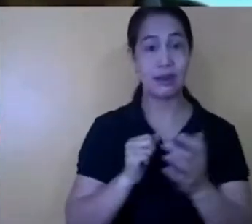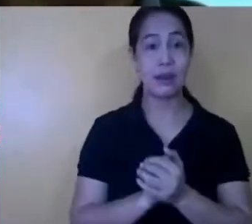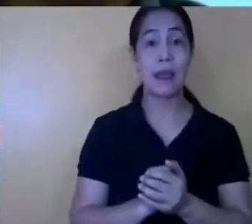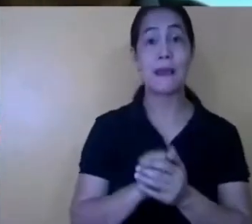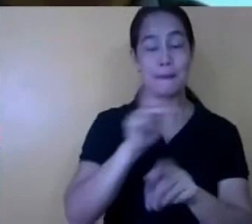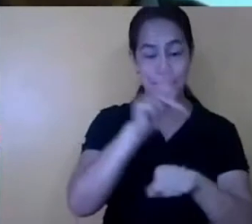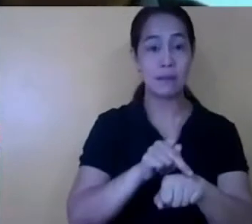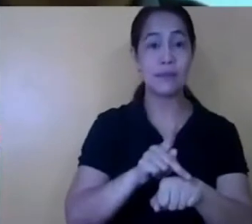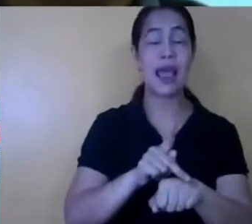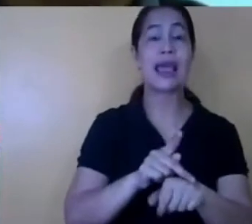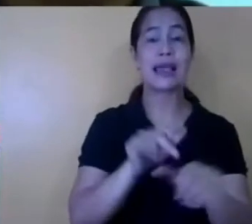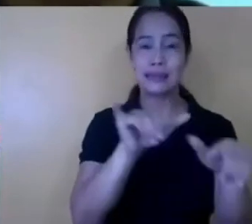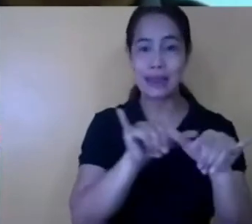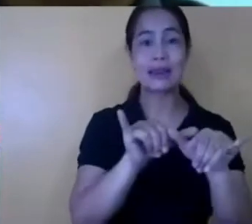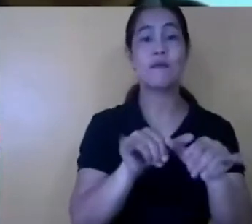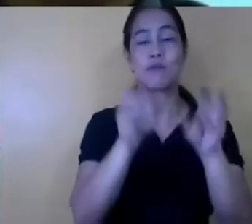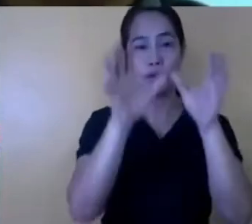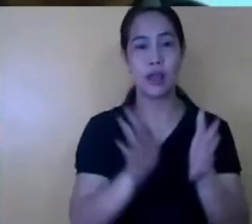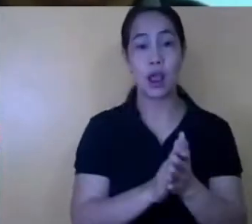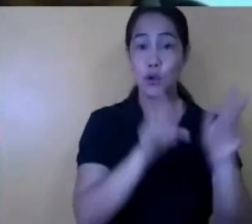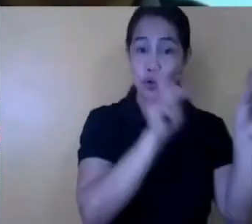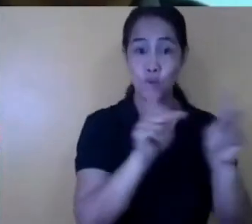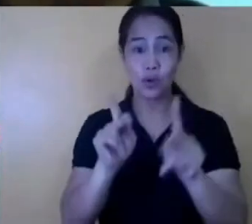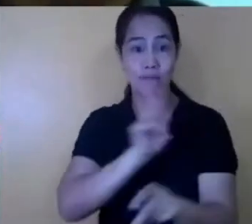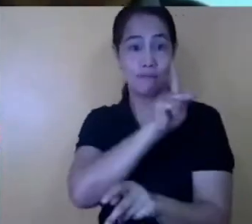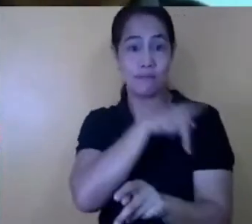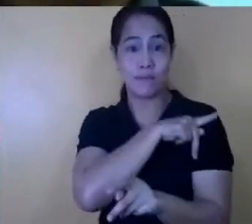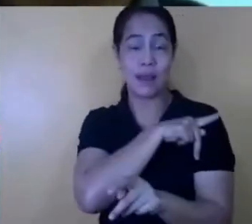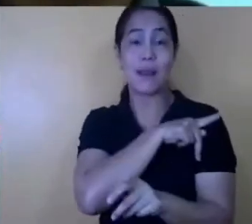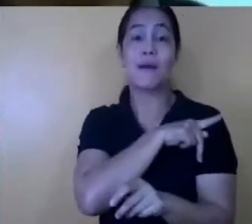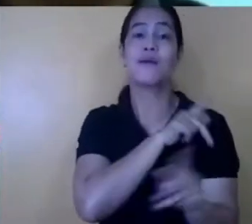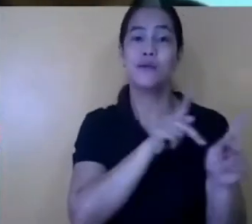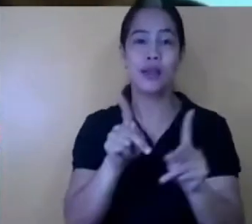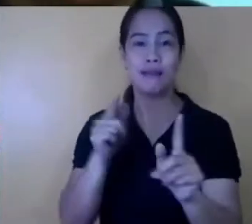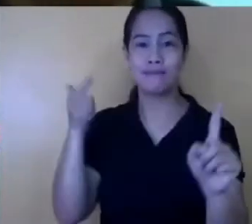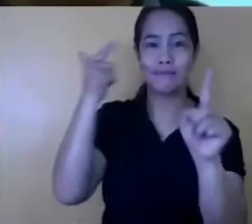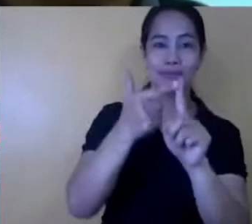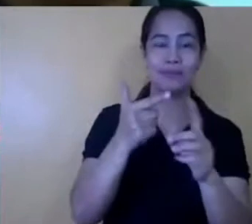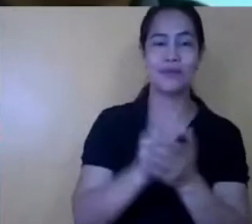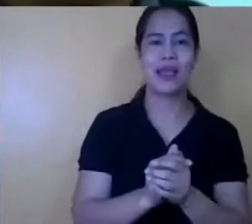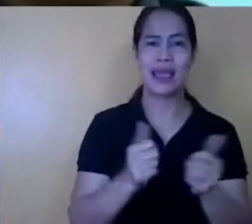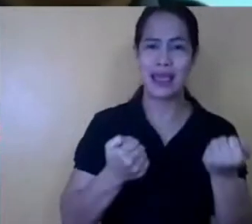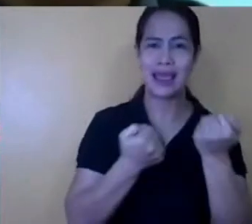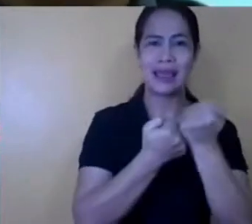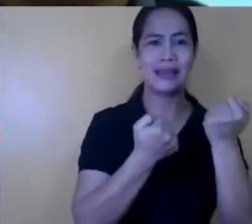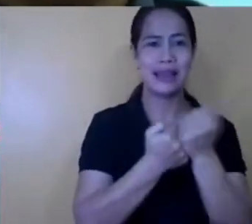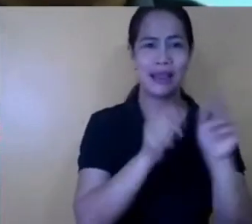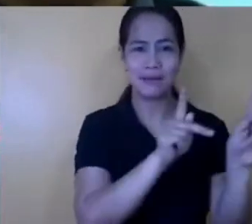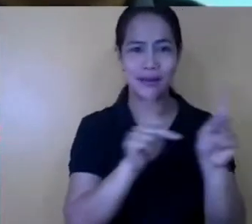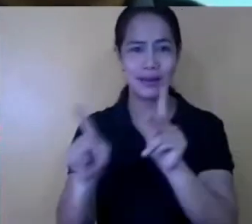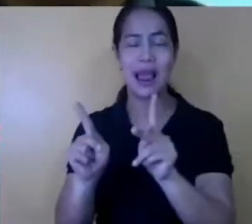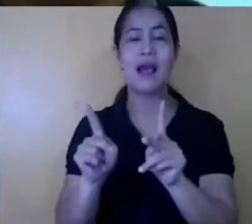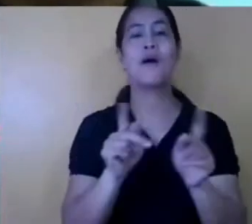Teachers to plan personal professional development goals and assist colleagues in planning and achieving their own